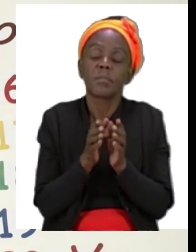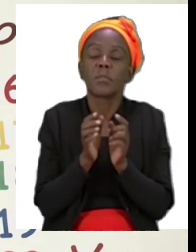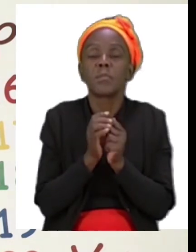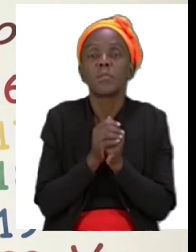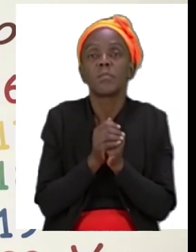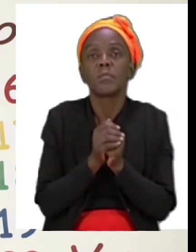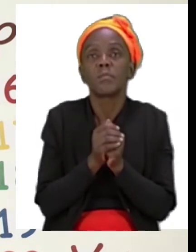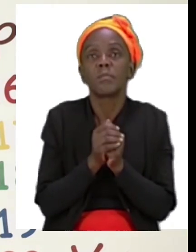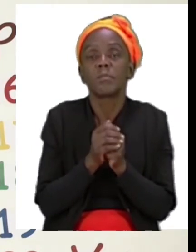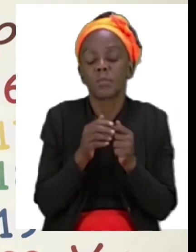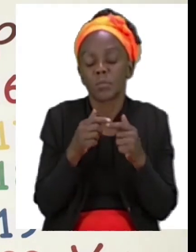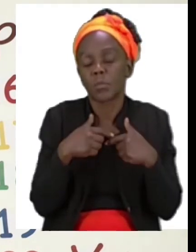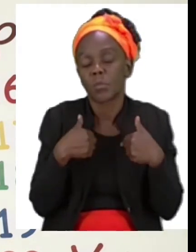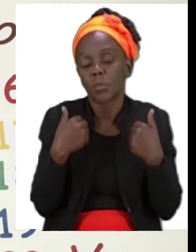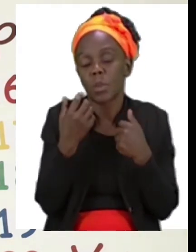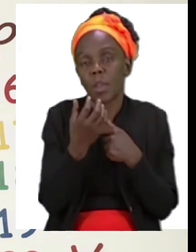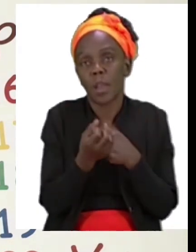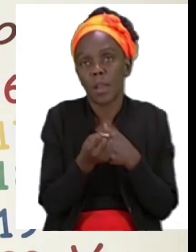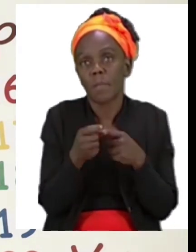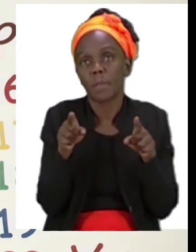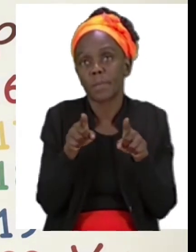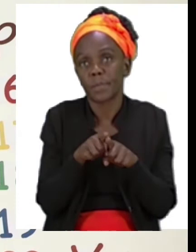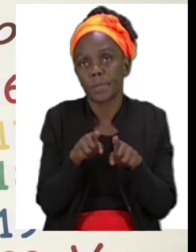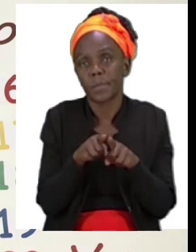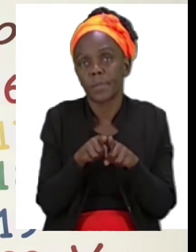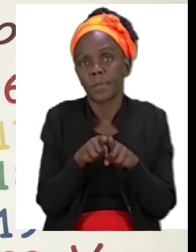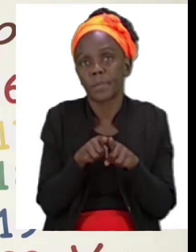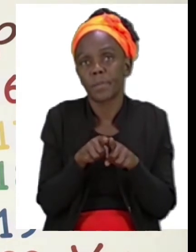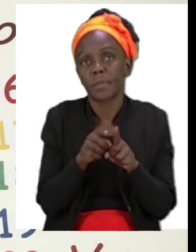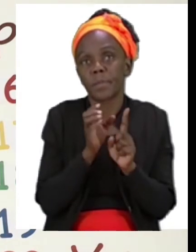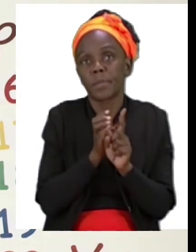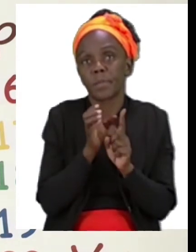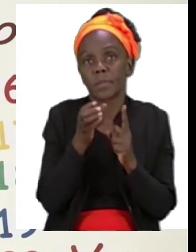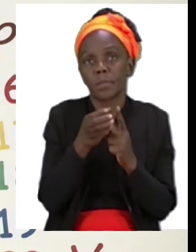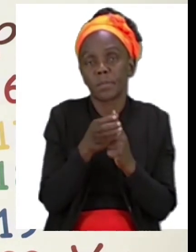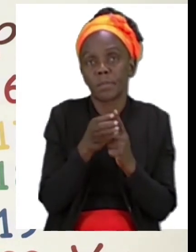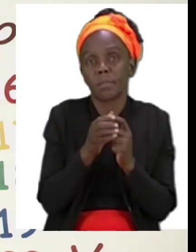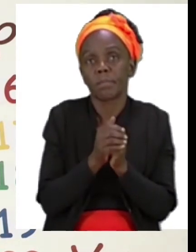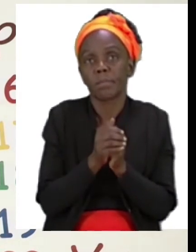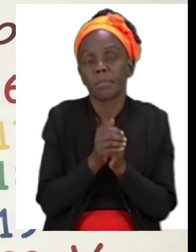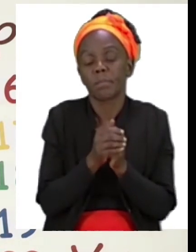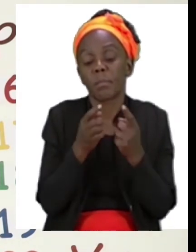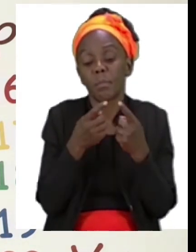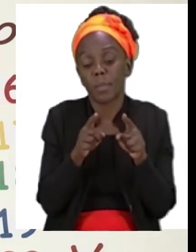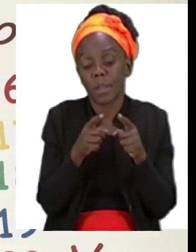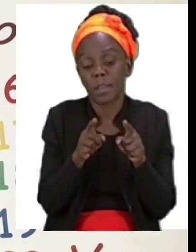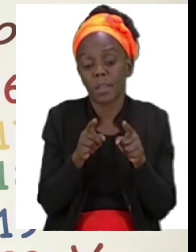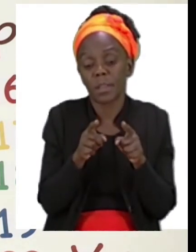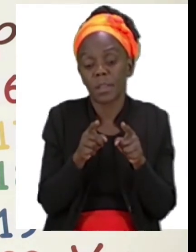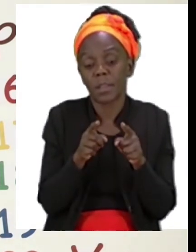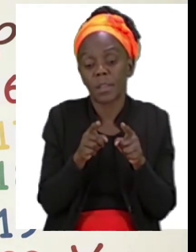have written, we have the same culture. But if your culture